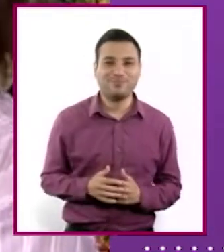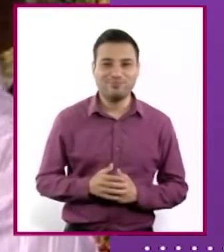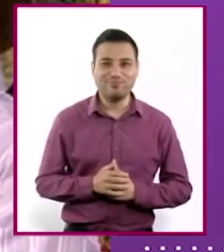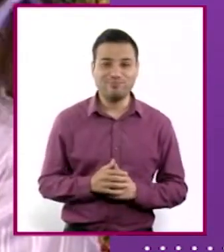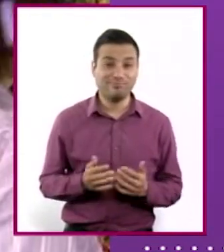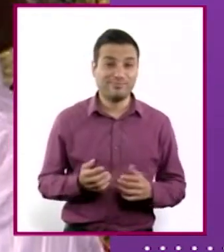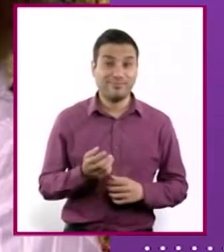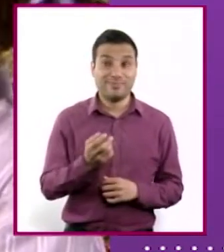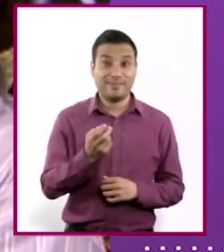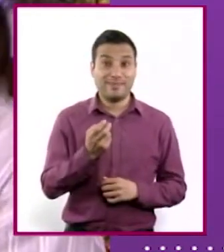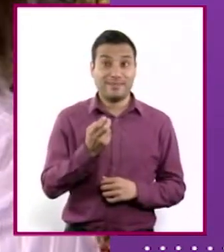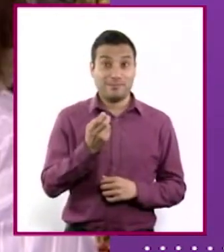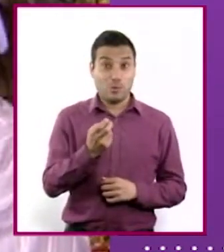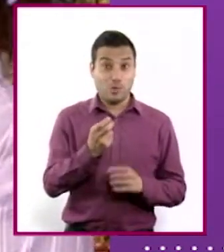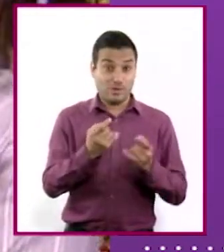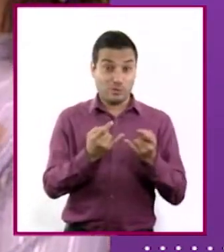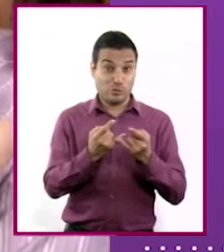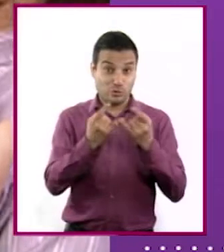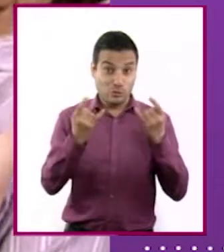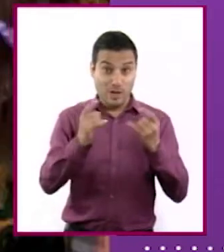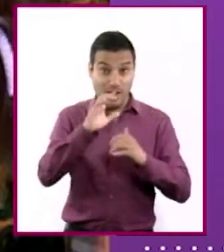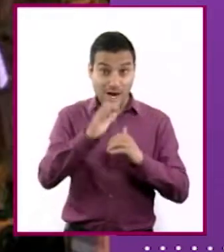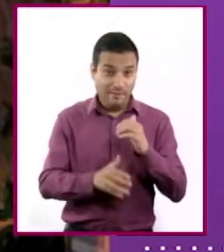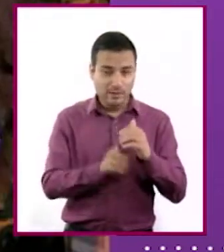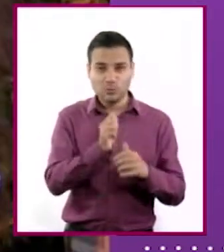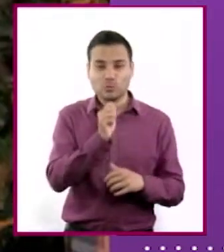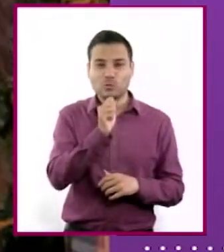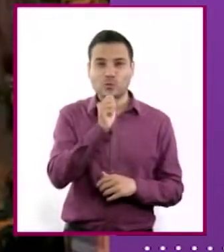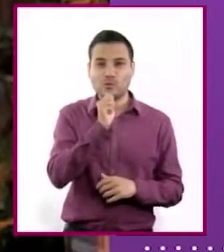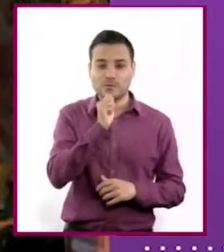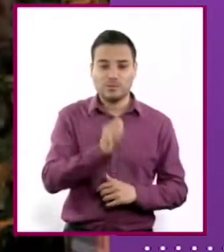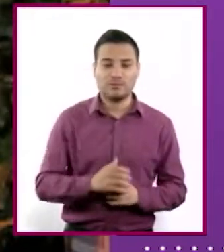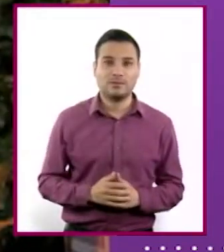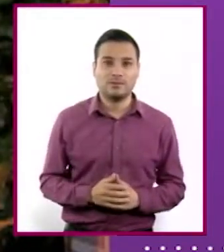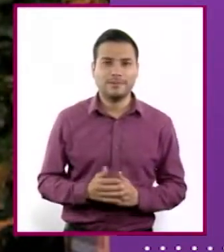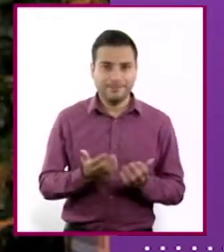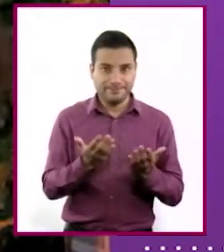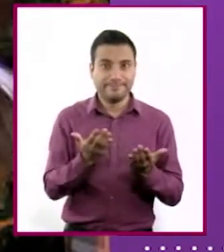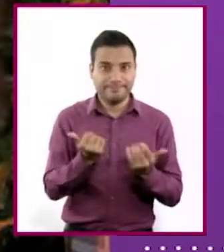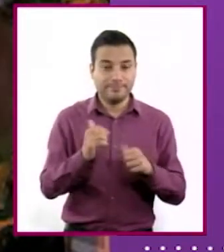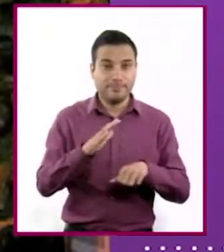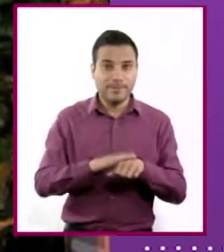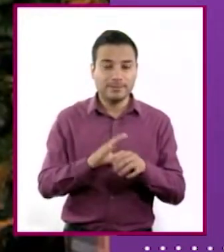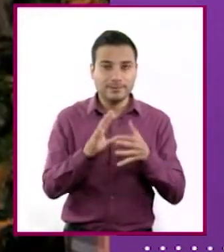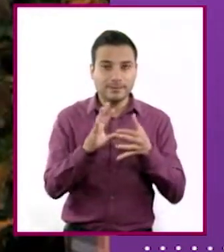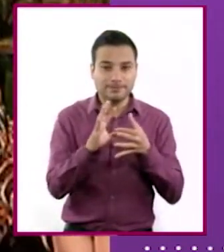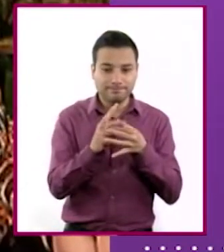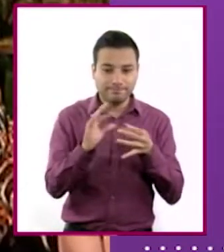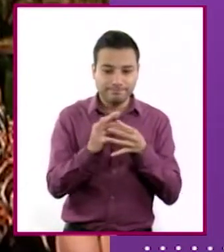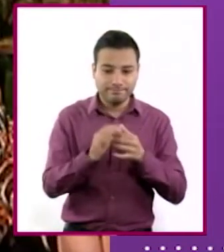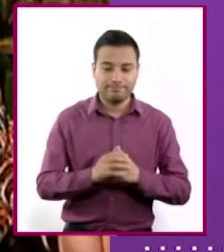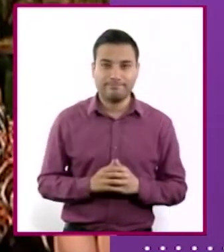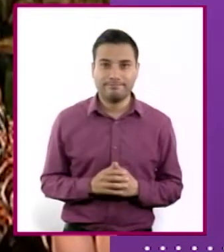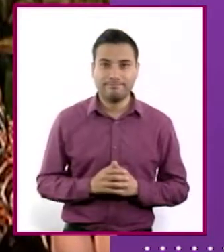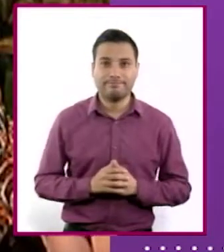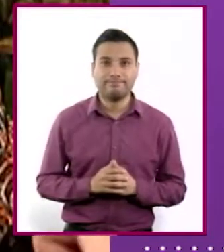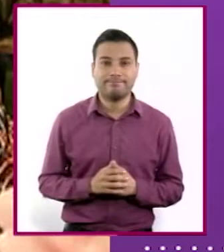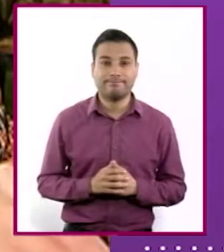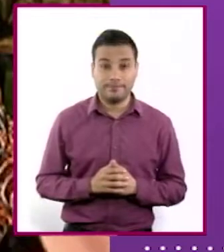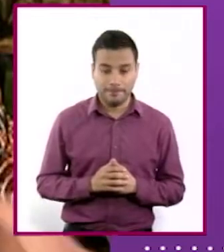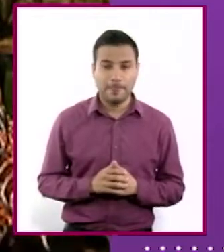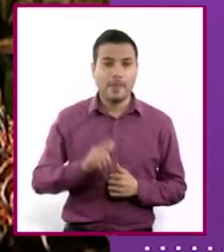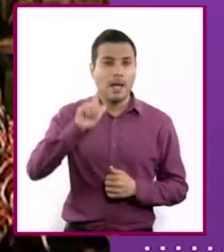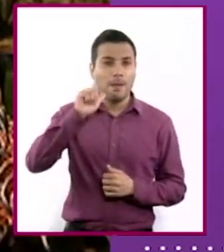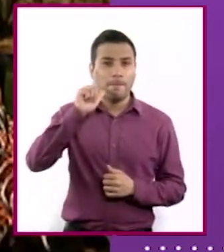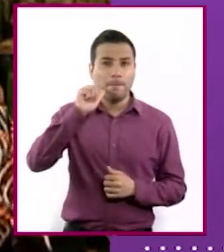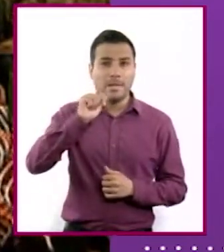But that's not the end of the story. Ah, tell us more, Mr. Bravo. The next